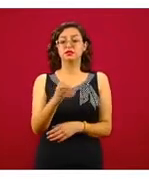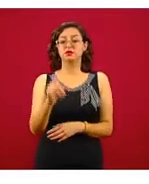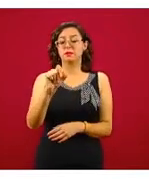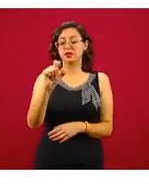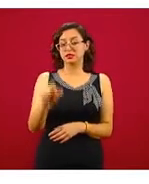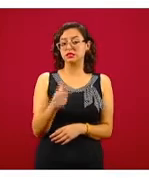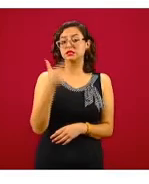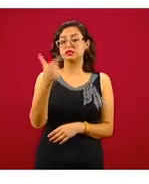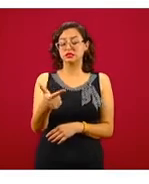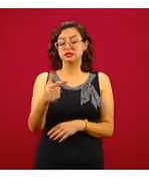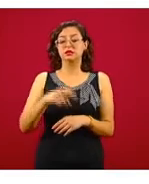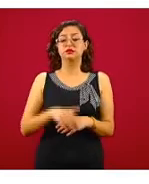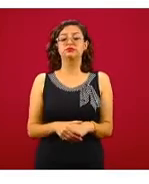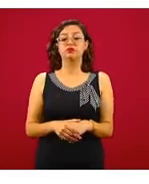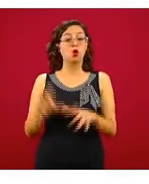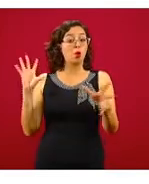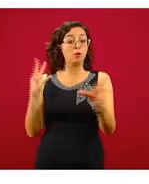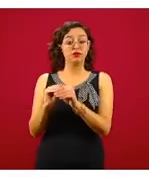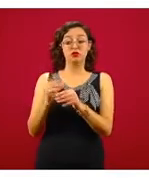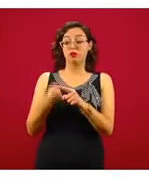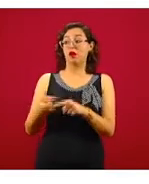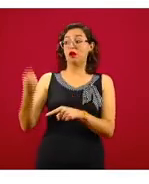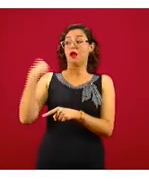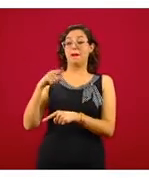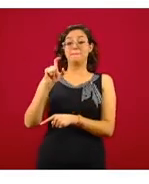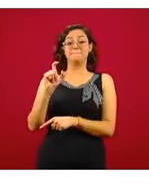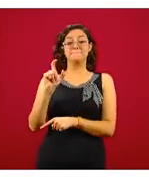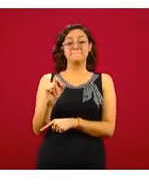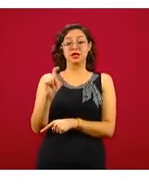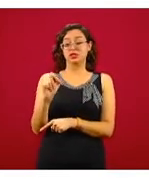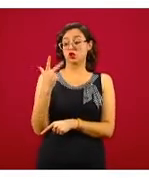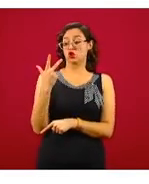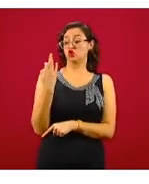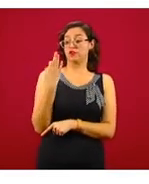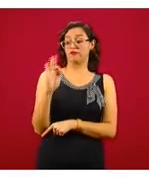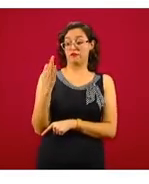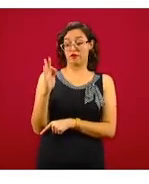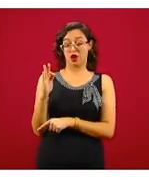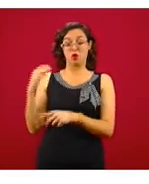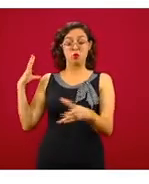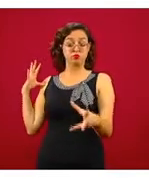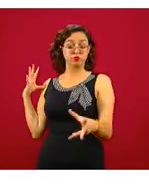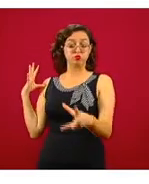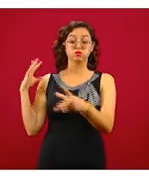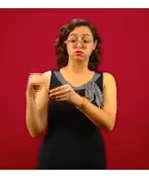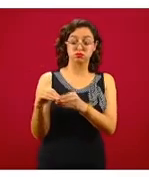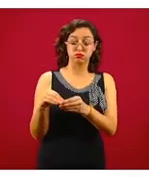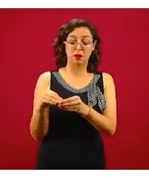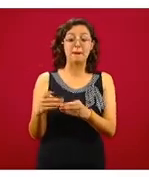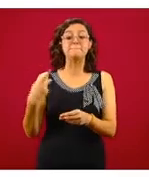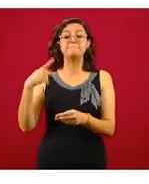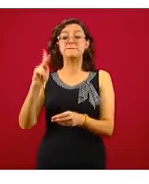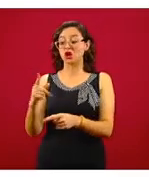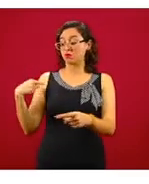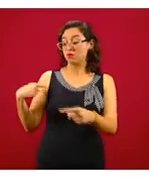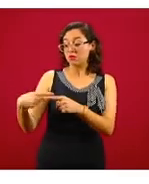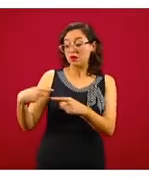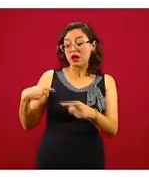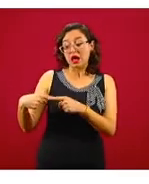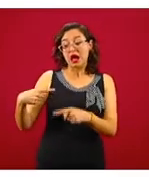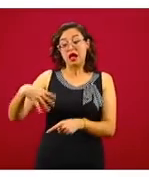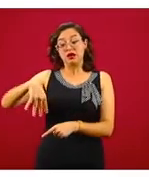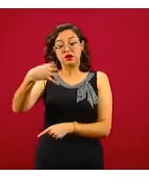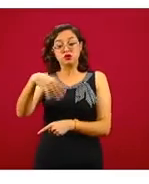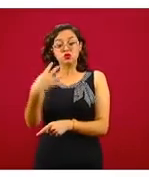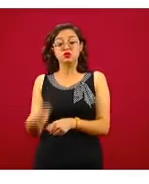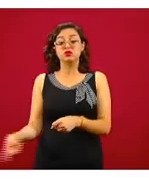Up confirmados to this day, we have acumulados desde el inicio de la pandemia en el 36,327 país. Pero igualmente total tenemos la confirmed cifra cases in our de lo que country se since the consideraría pandemic